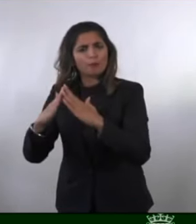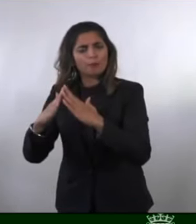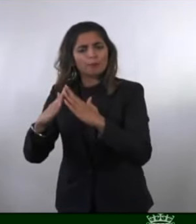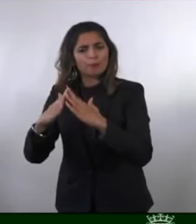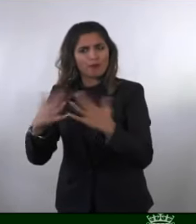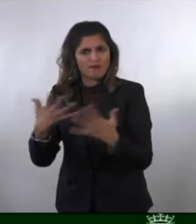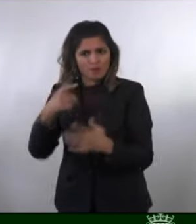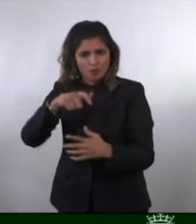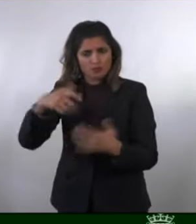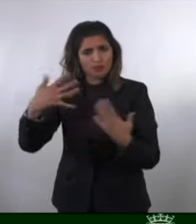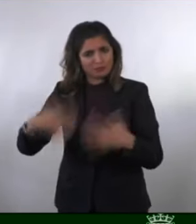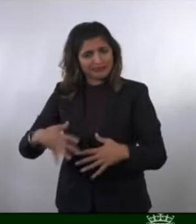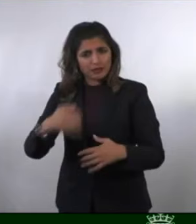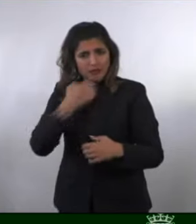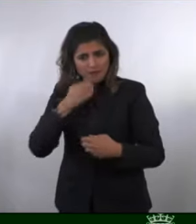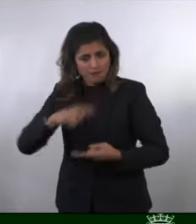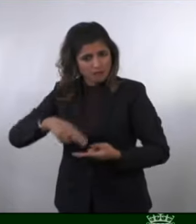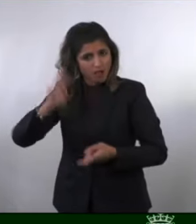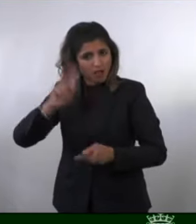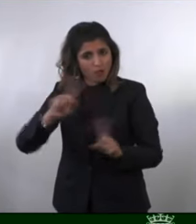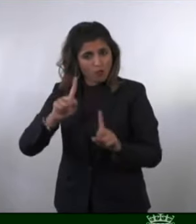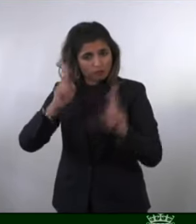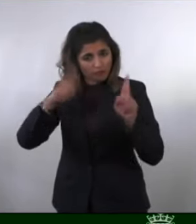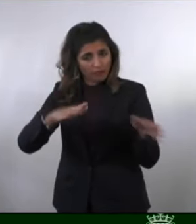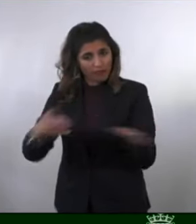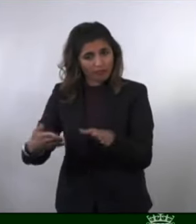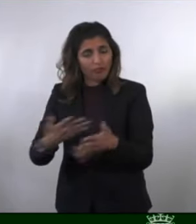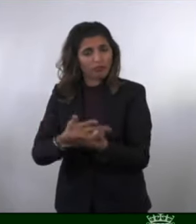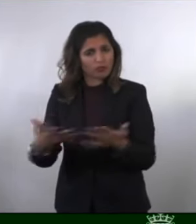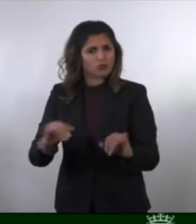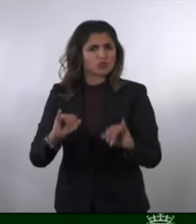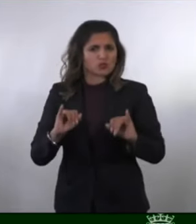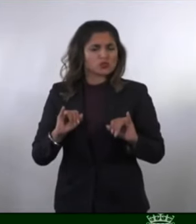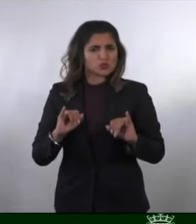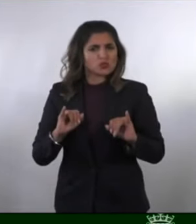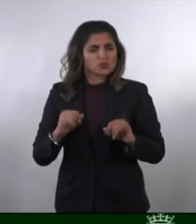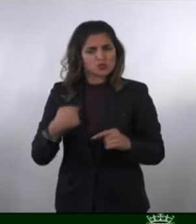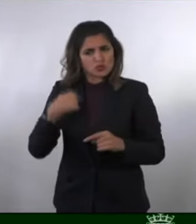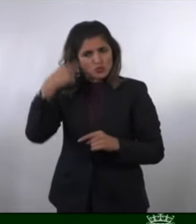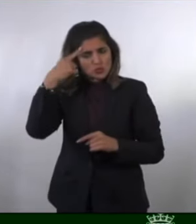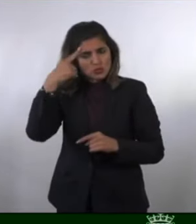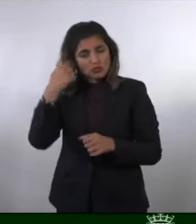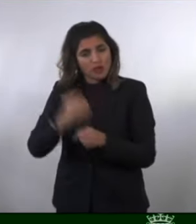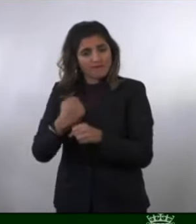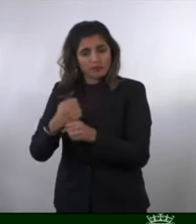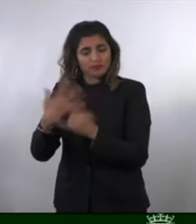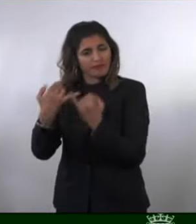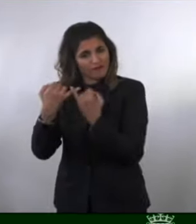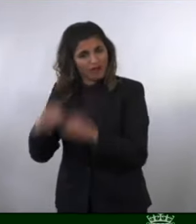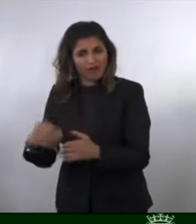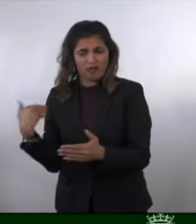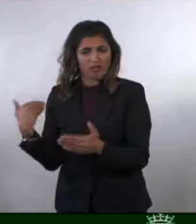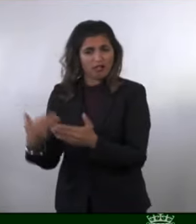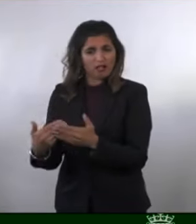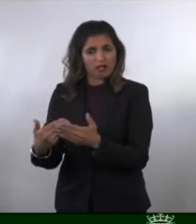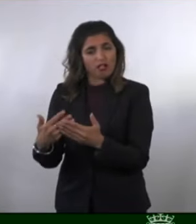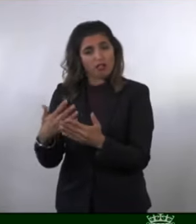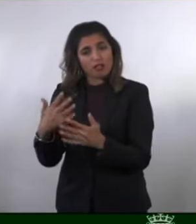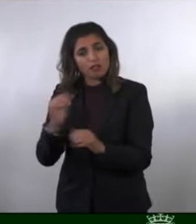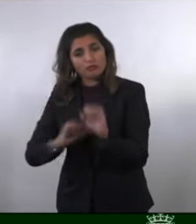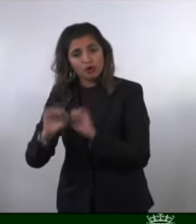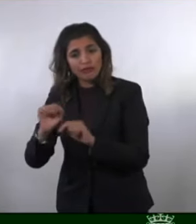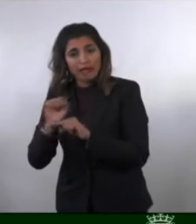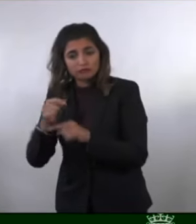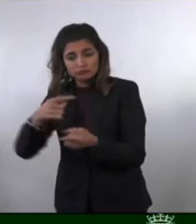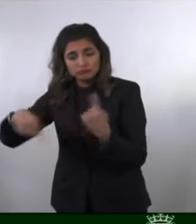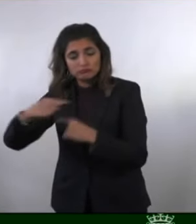numbers, the government's abject failure to protect care home residents and care staff has been one of the biggest tragedies of this